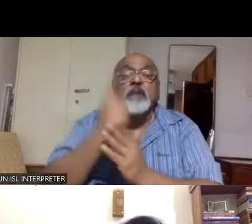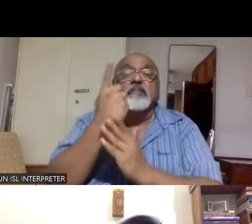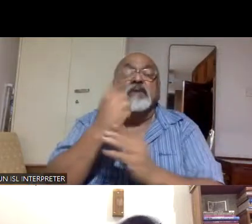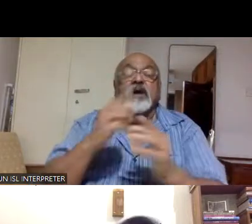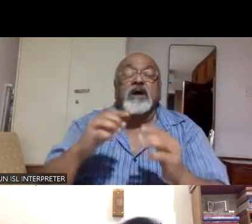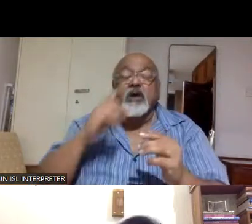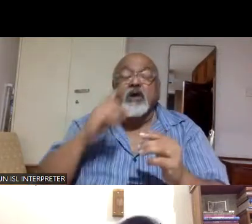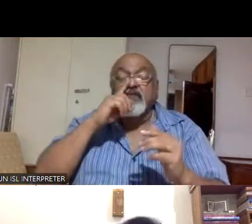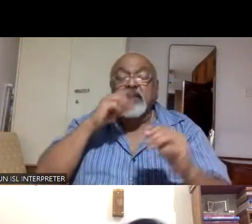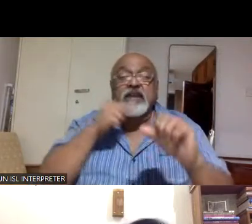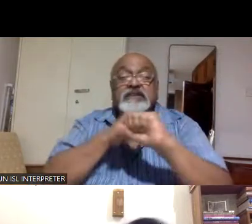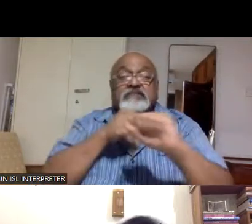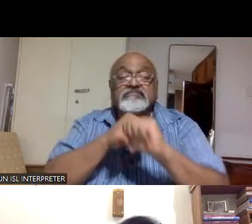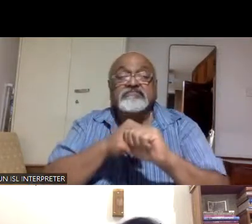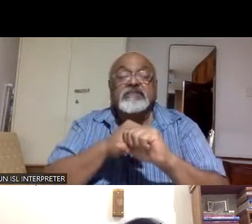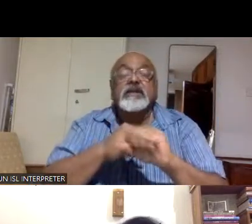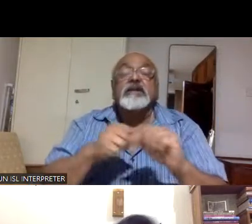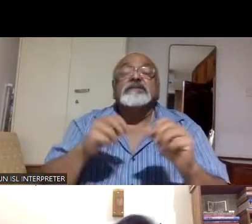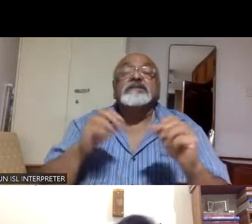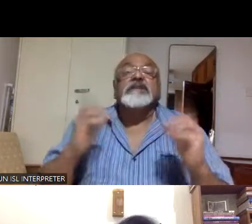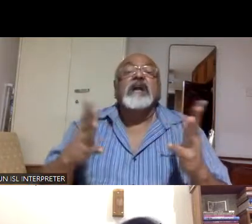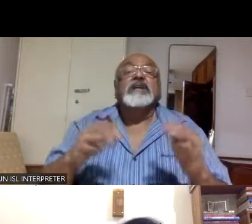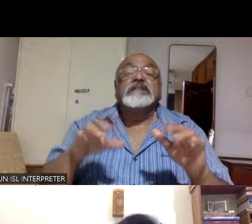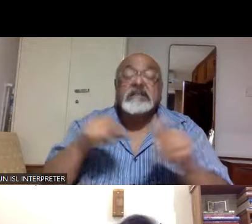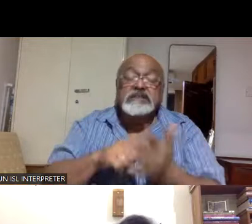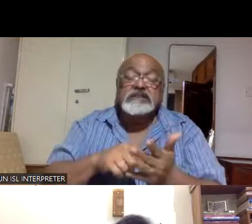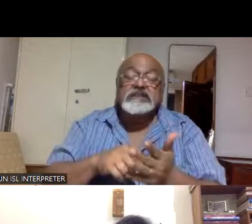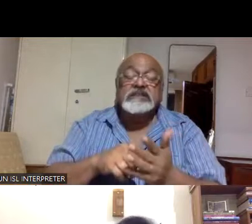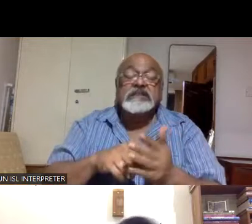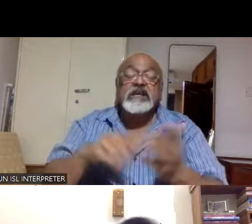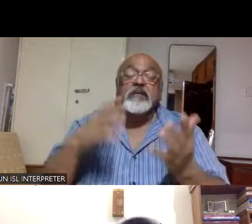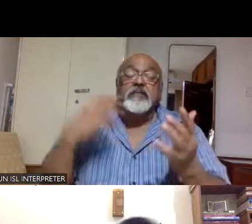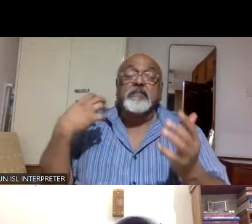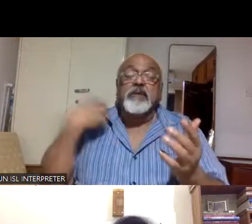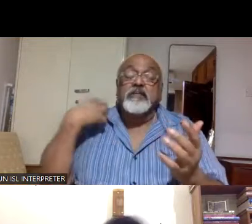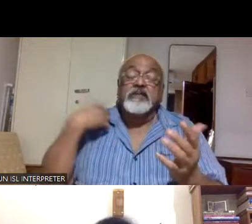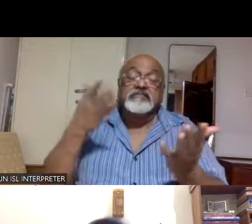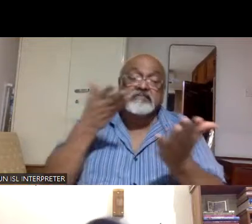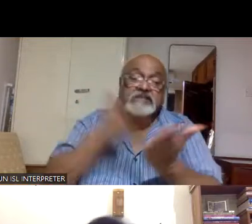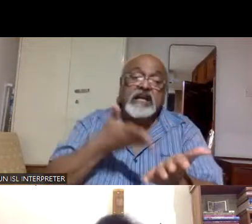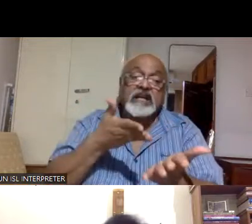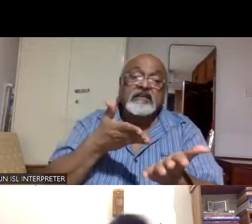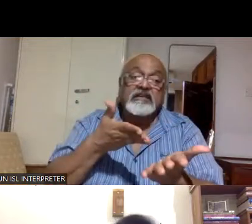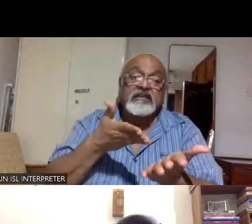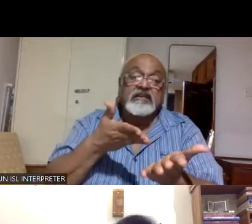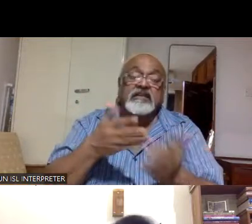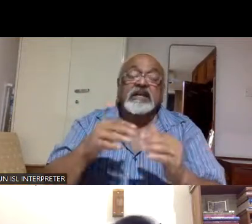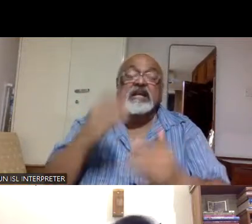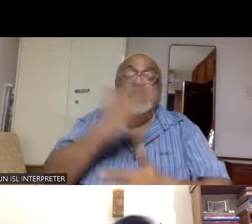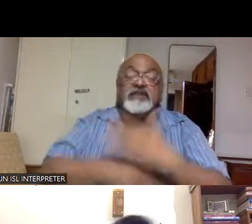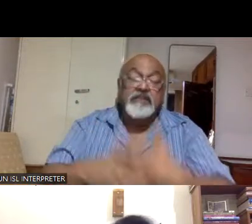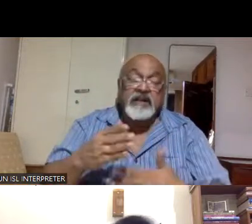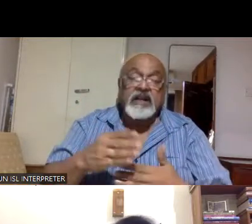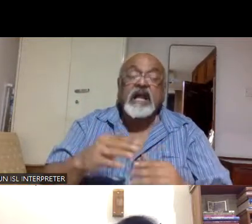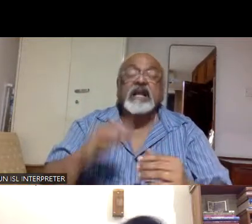this. So this commonality exists, this intersection between disability and between gender, when you look